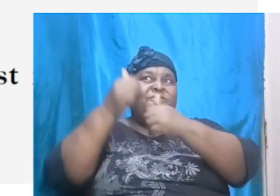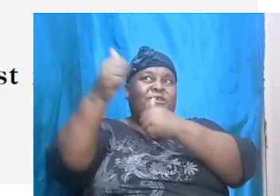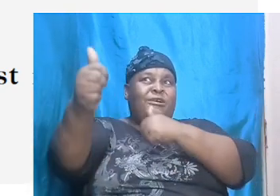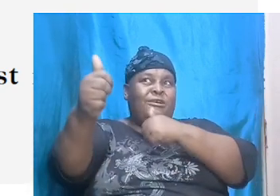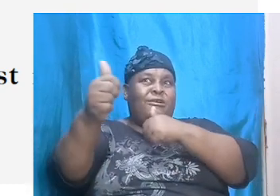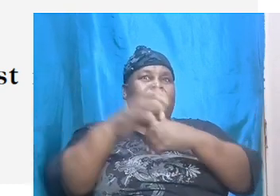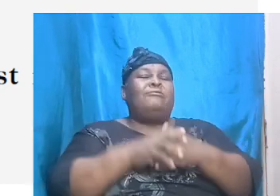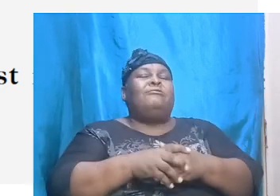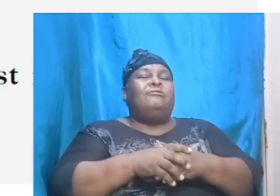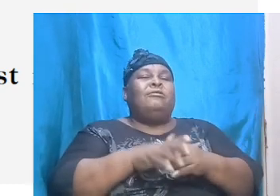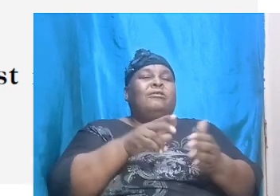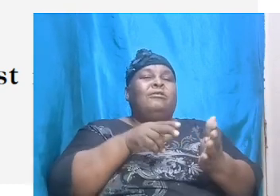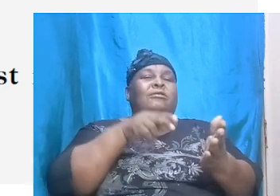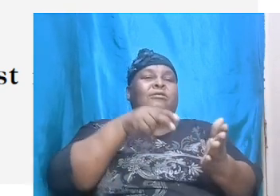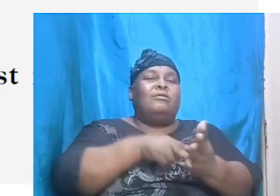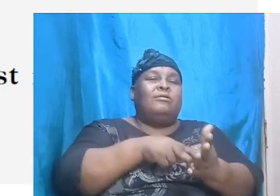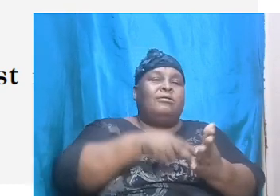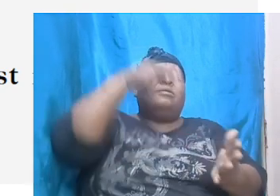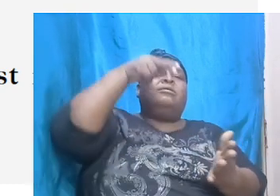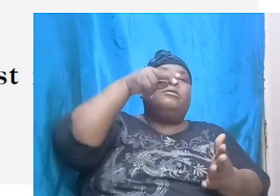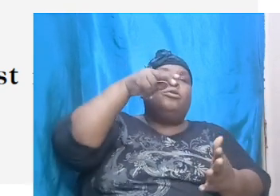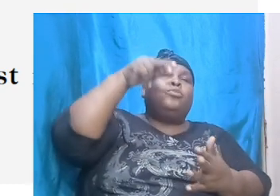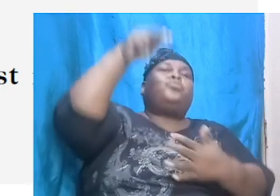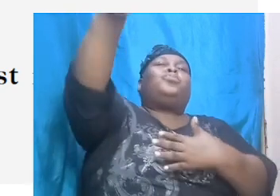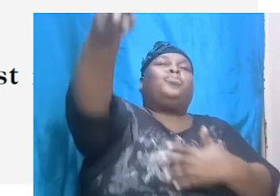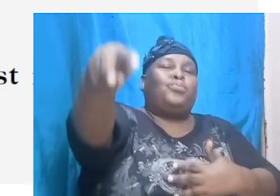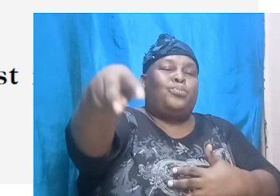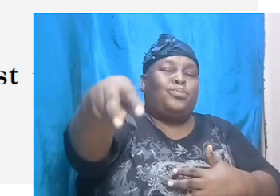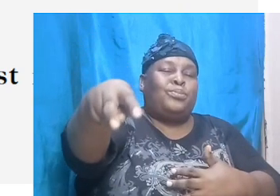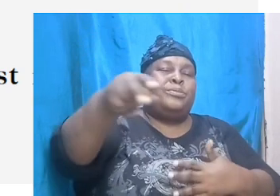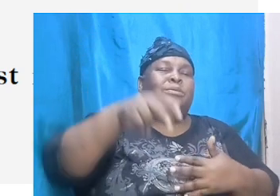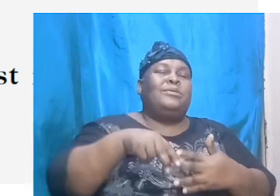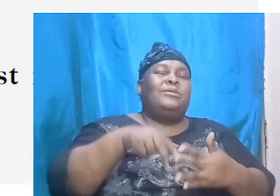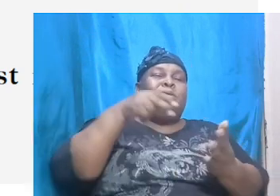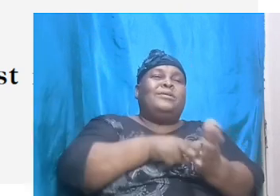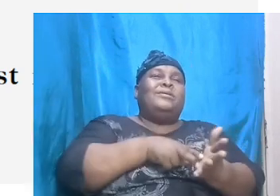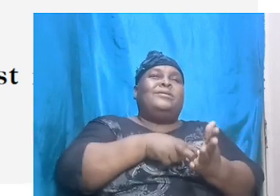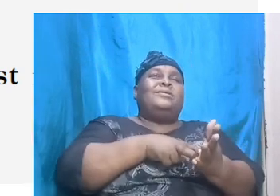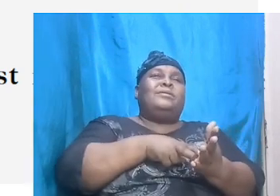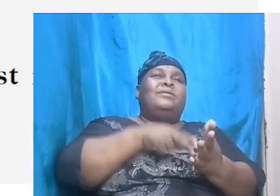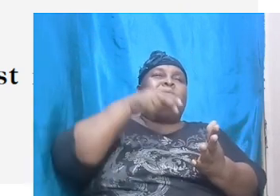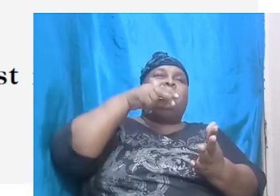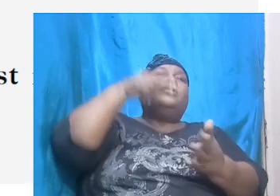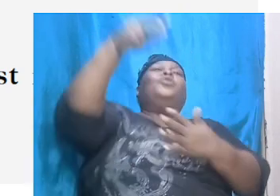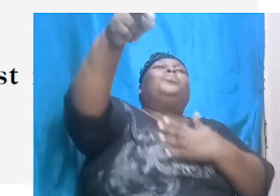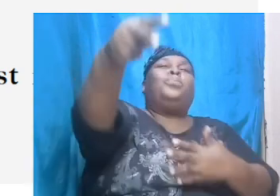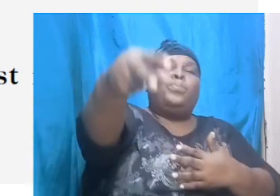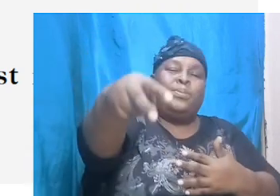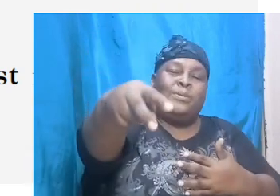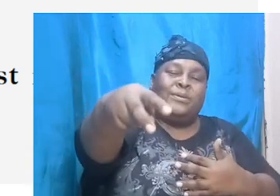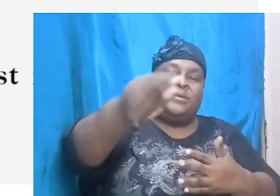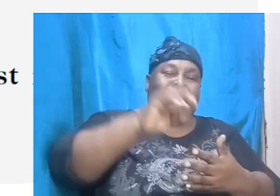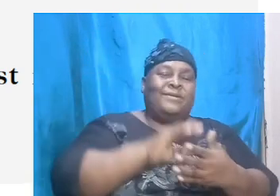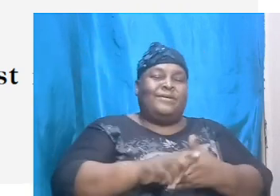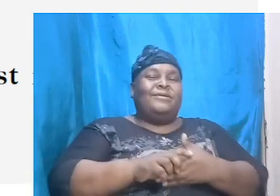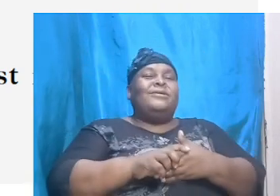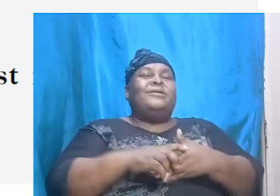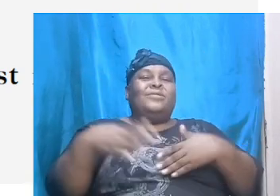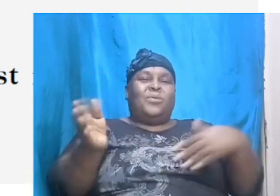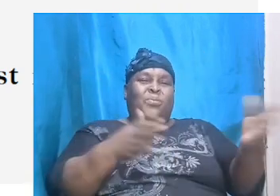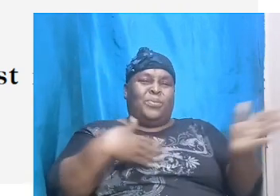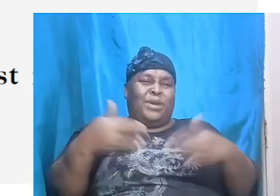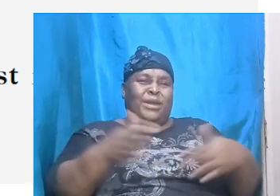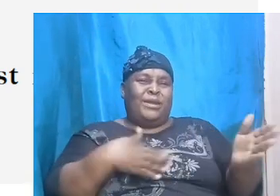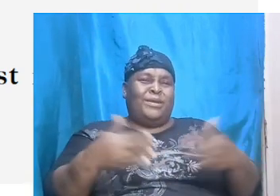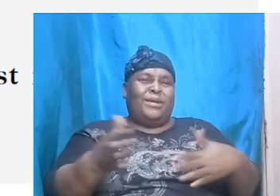4 to 5 feet. That is like a man jumping about 200 feet. So, which is hard.